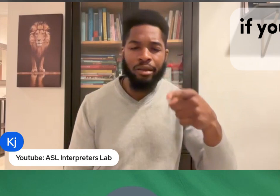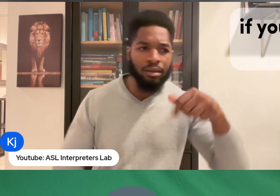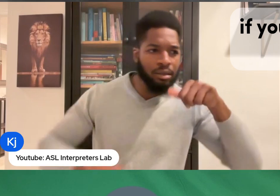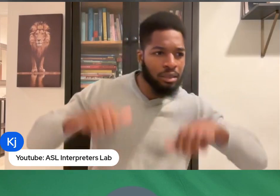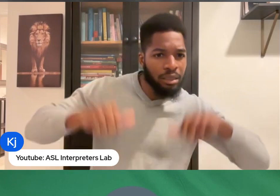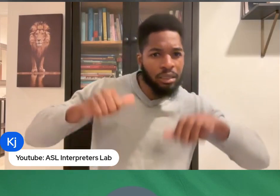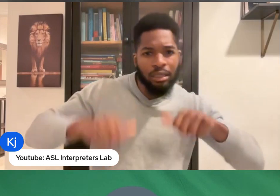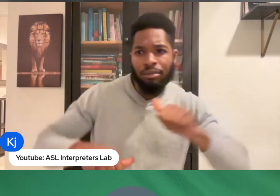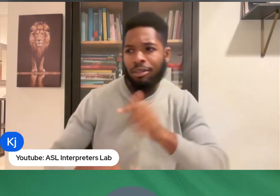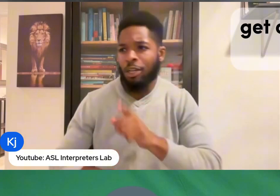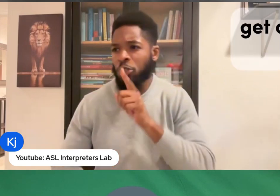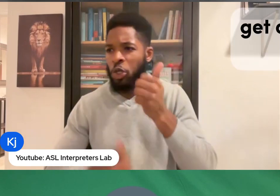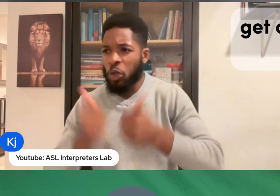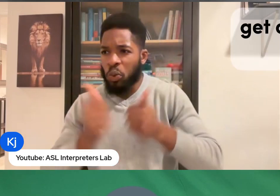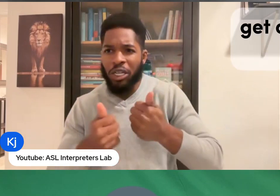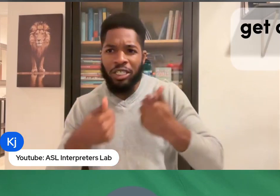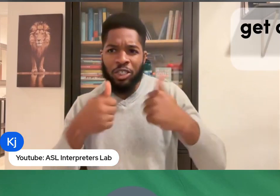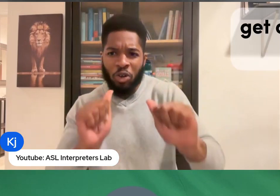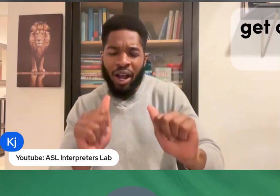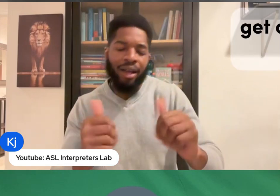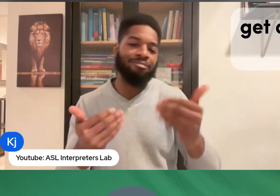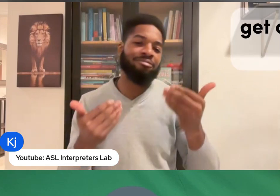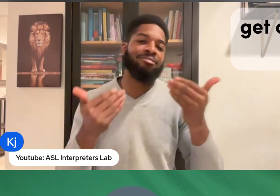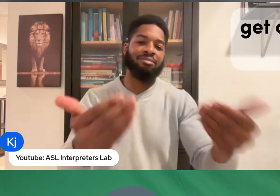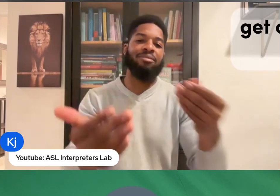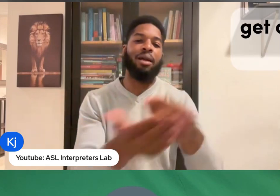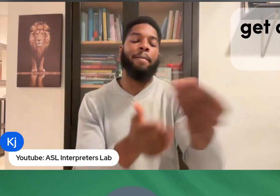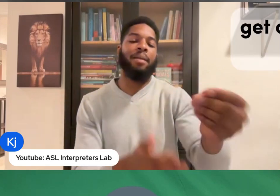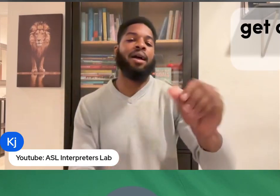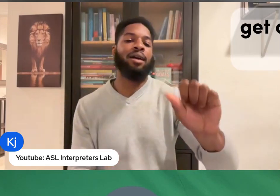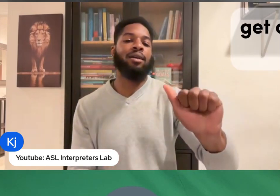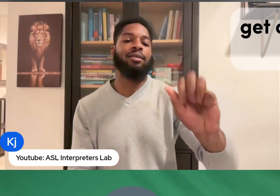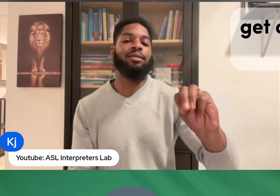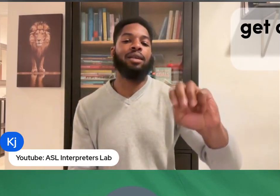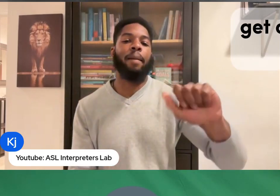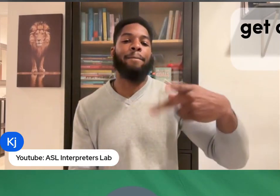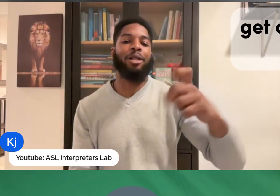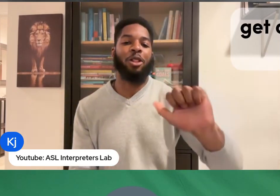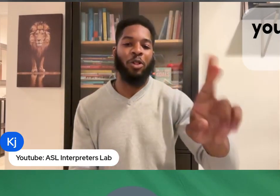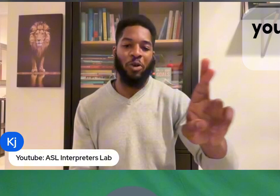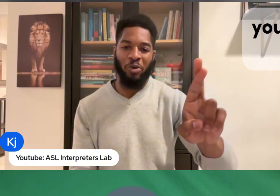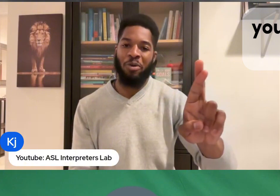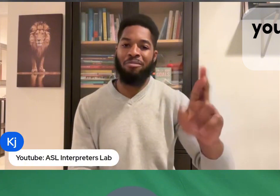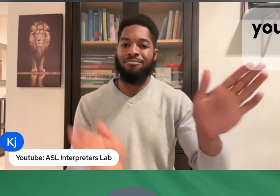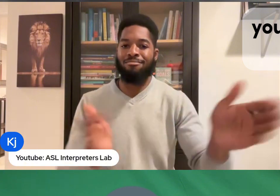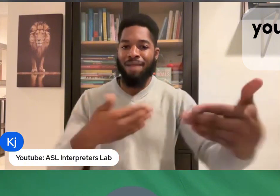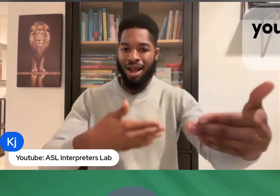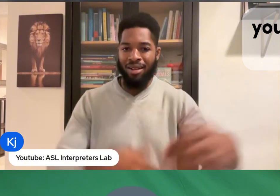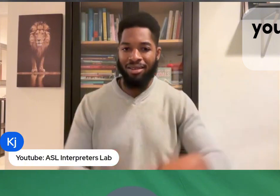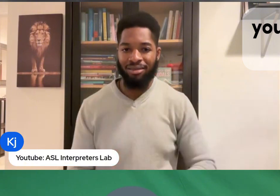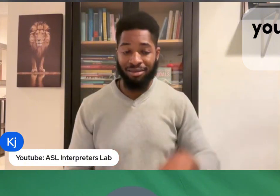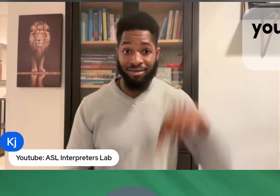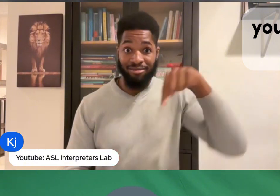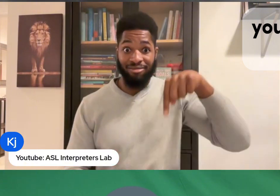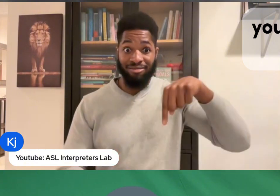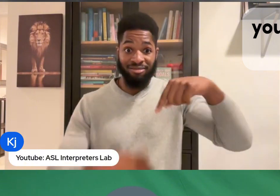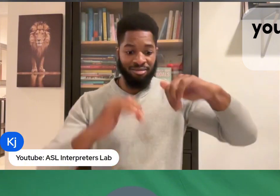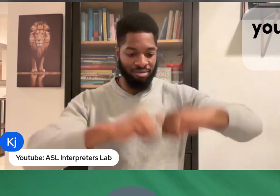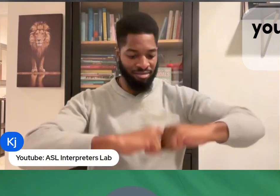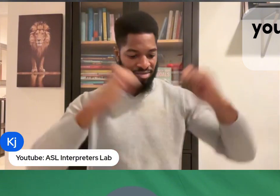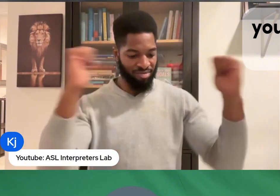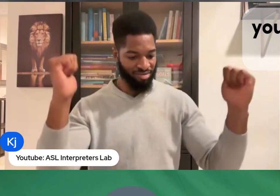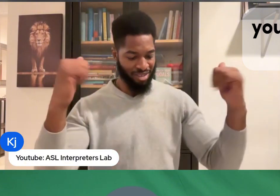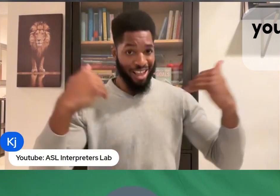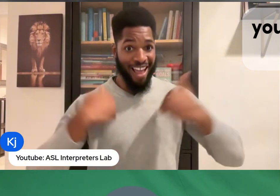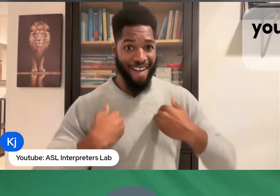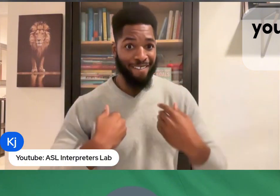try, get our sampler box. Inside that box, you can customize up to